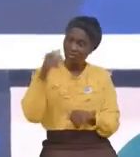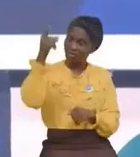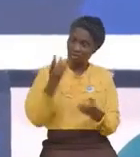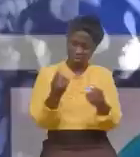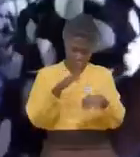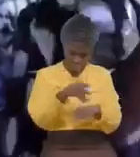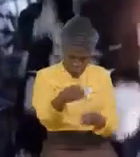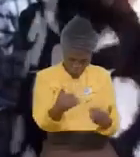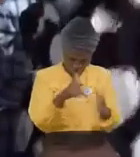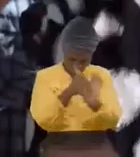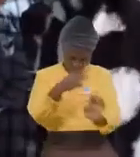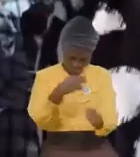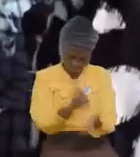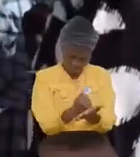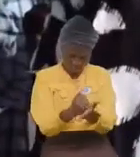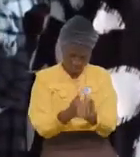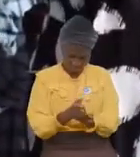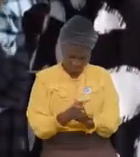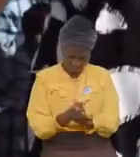you now.